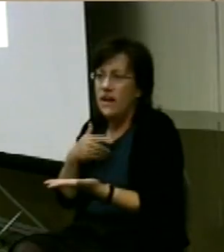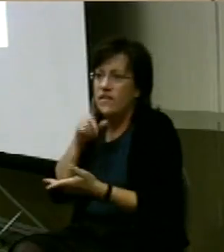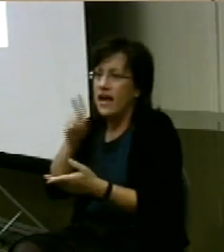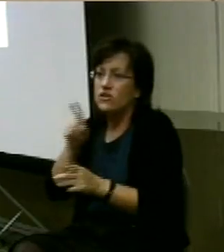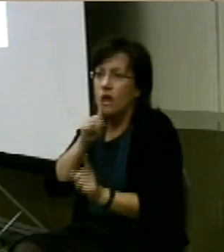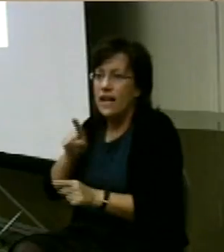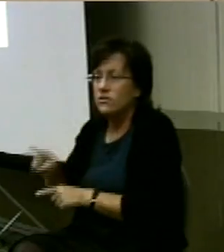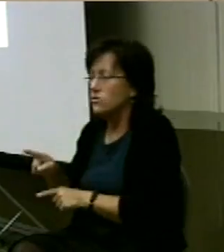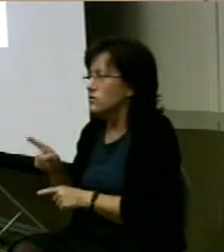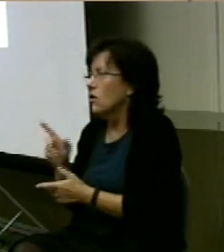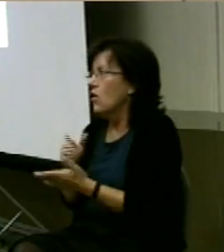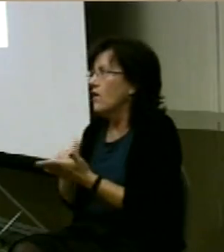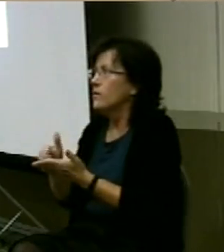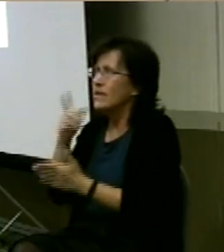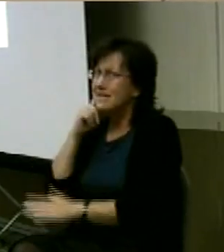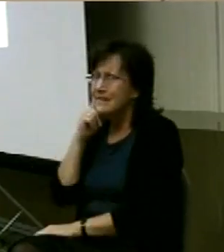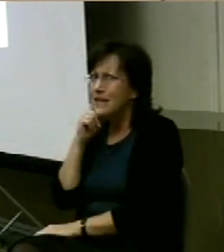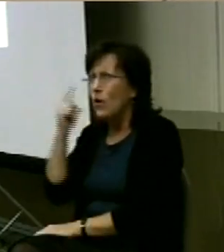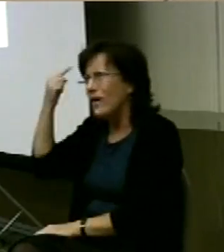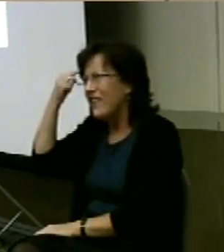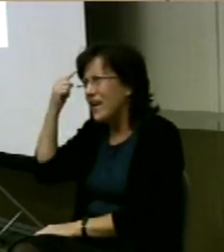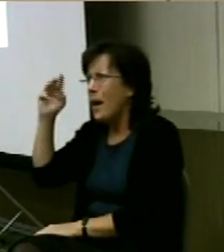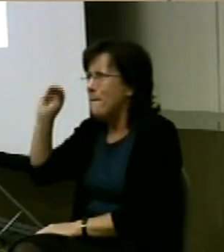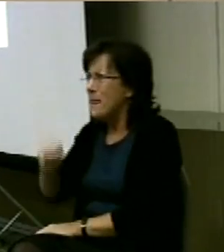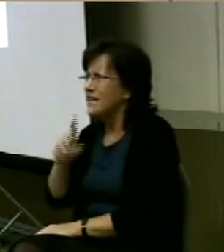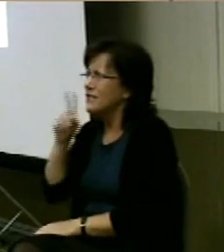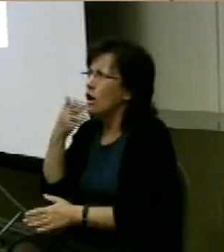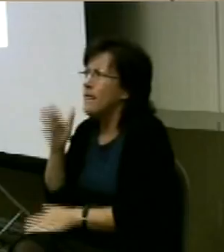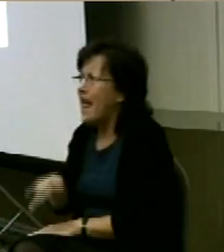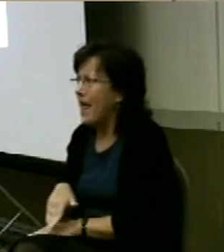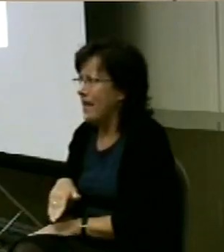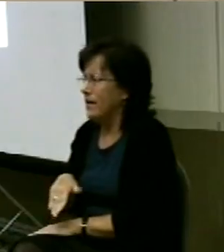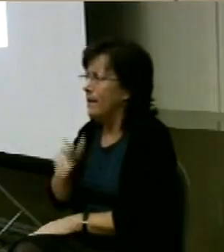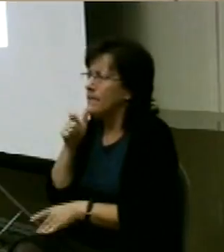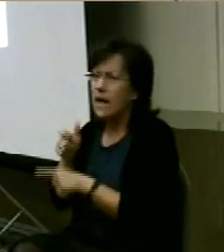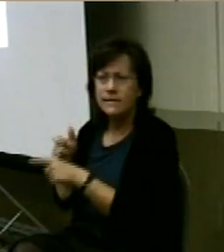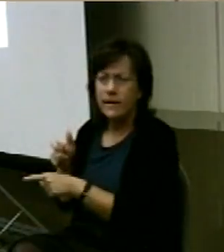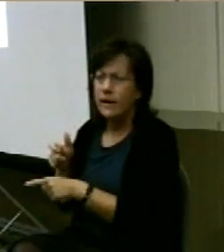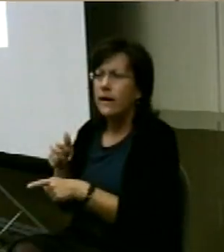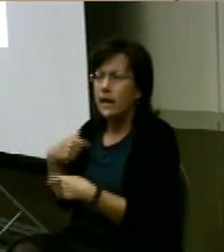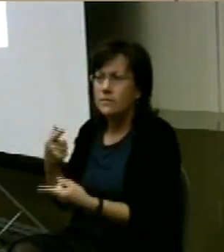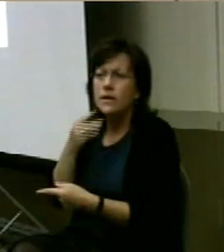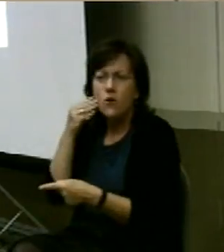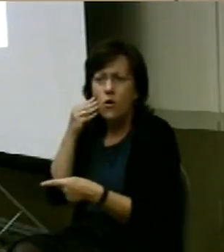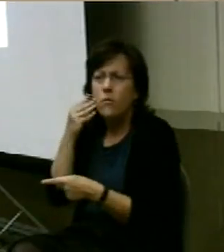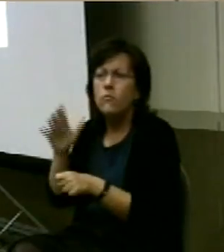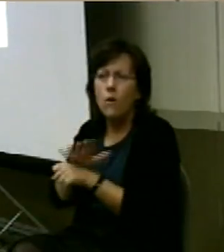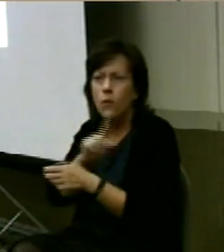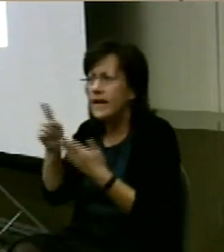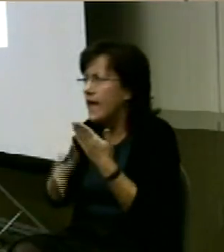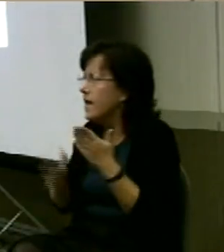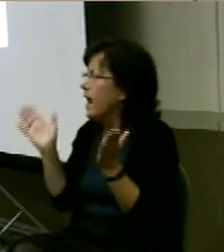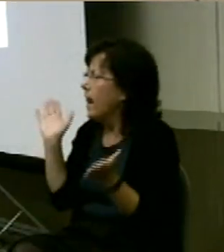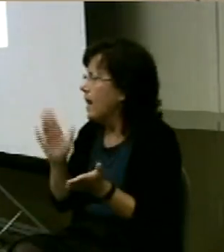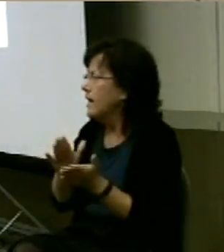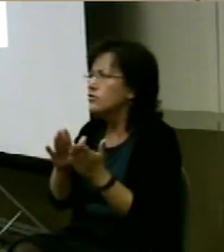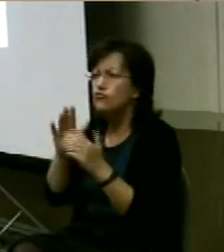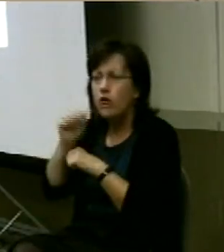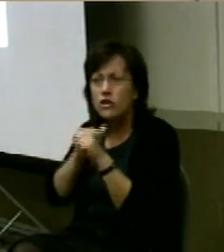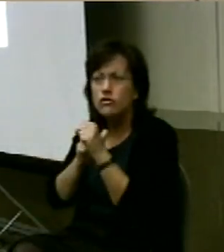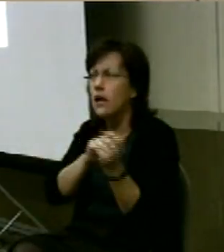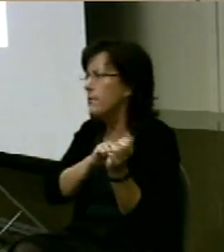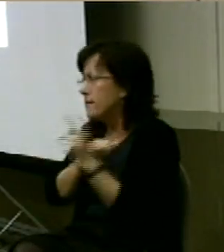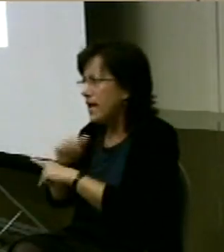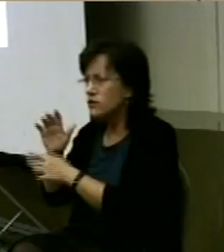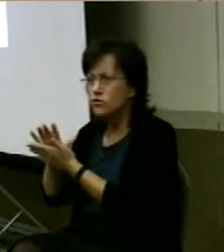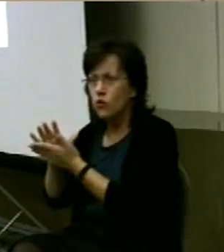of times we hear, well, we think Mondays are really bad because he or she has been home all weekend with less structure and now they come back to school